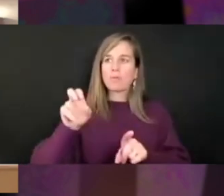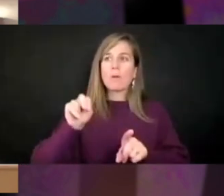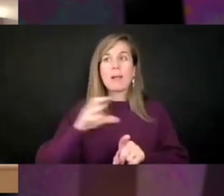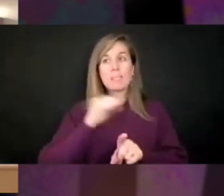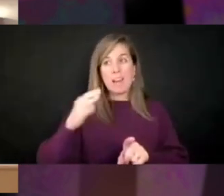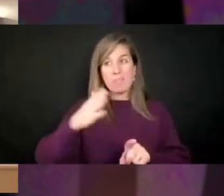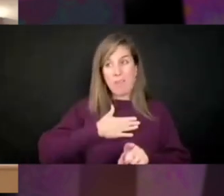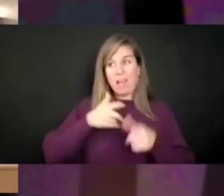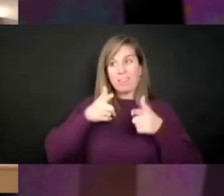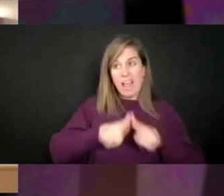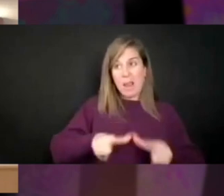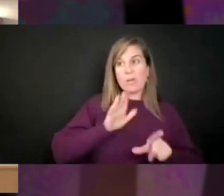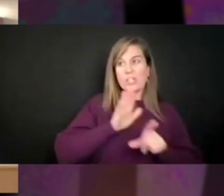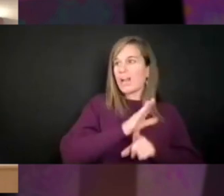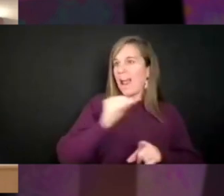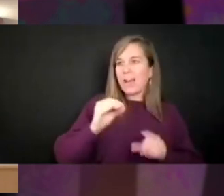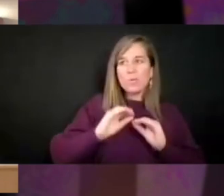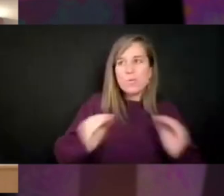like